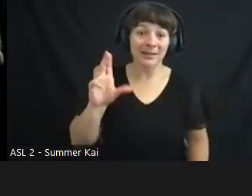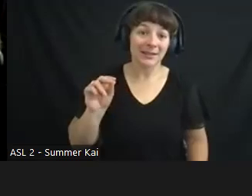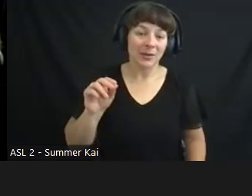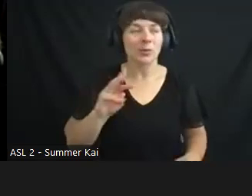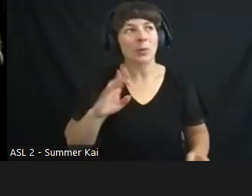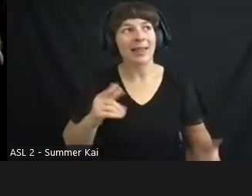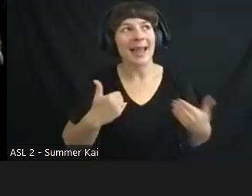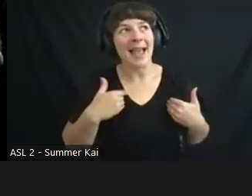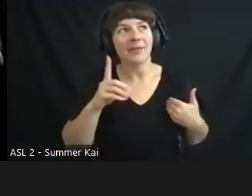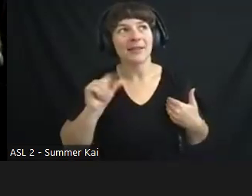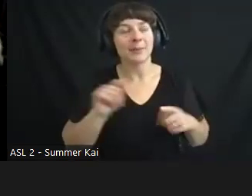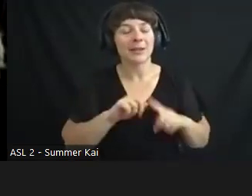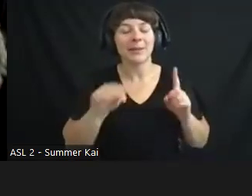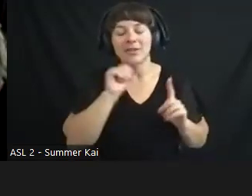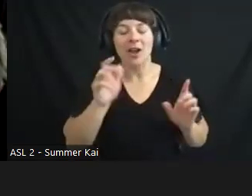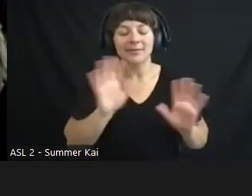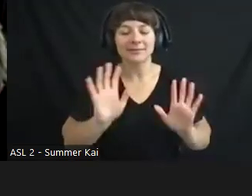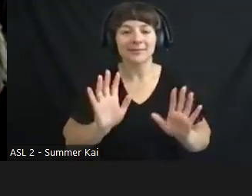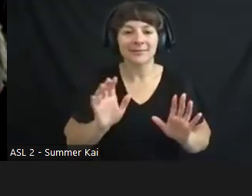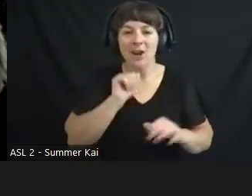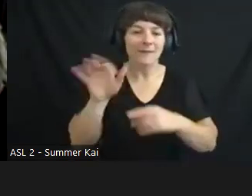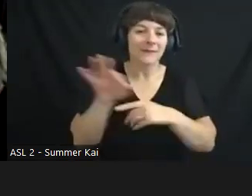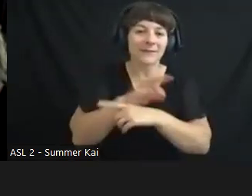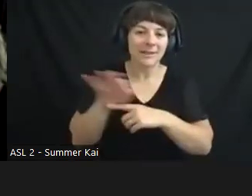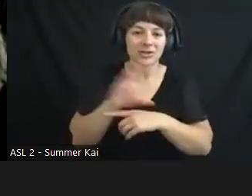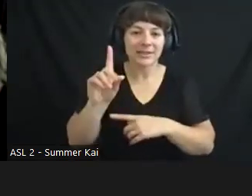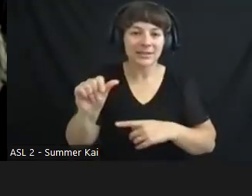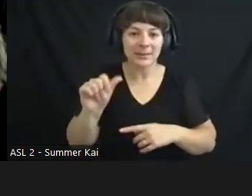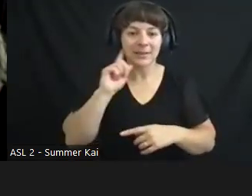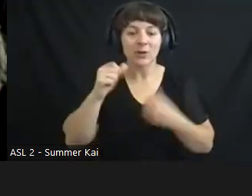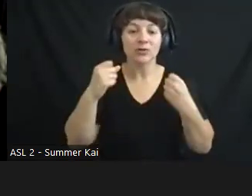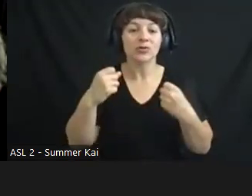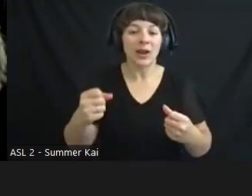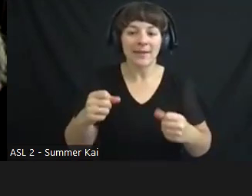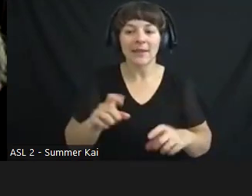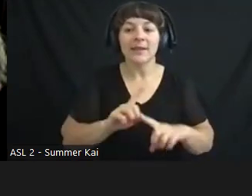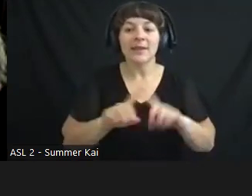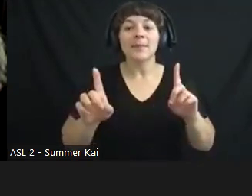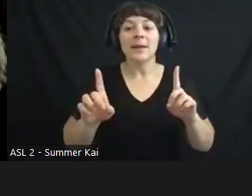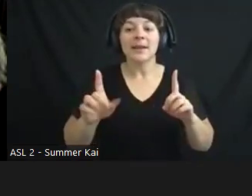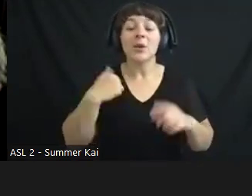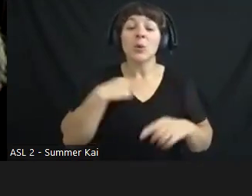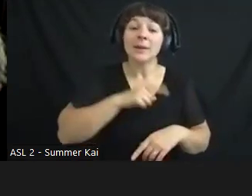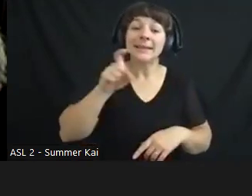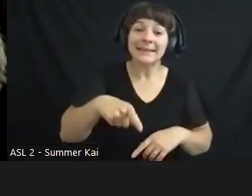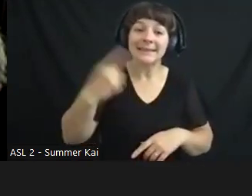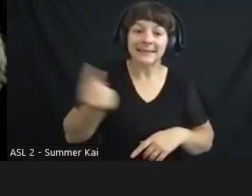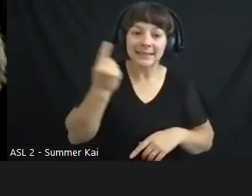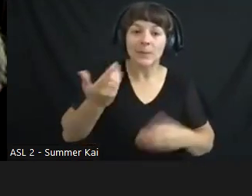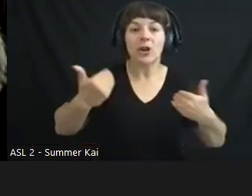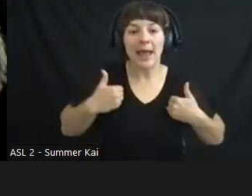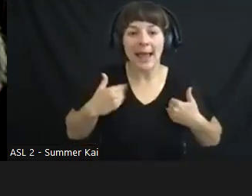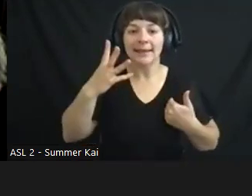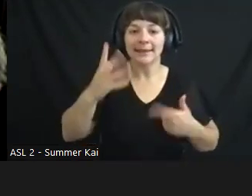won't talk about those. Those are not visible and they're not functional, like in terms of driving, but we need somebody who has that